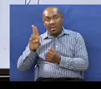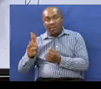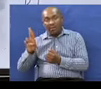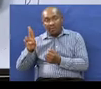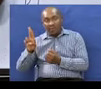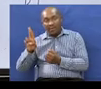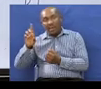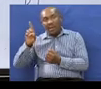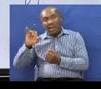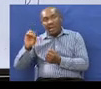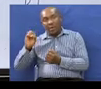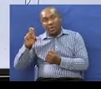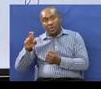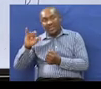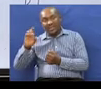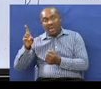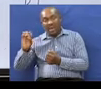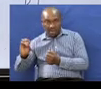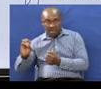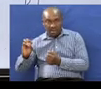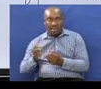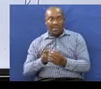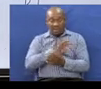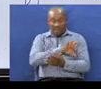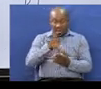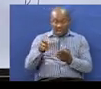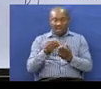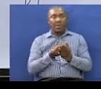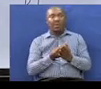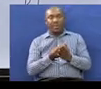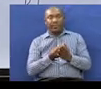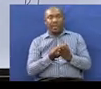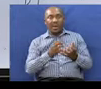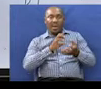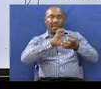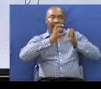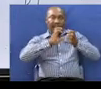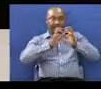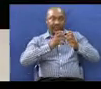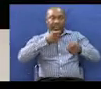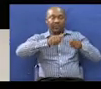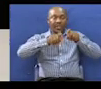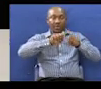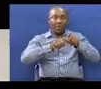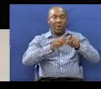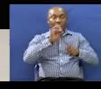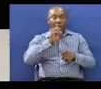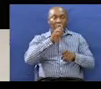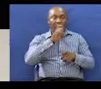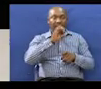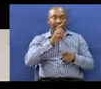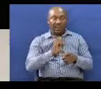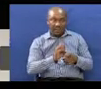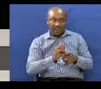So these are the chemical tests of oxygen. Number one, it reacts with the metal to